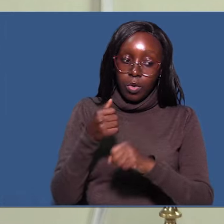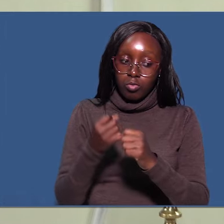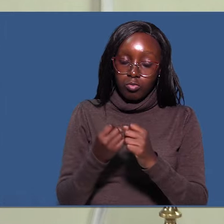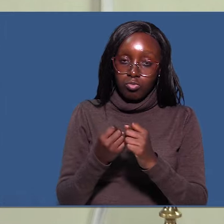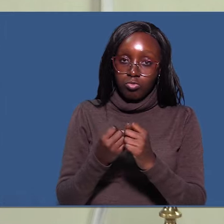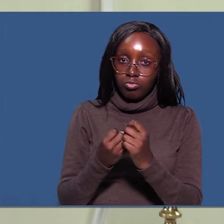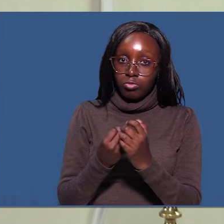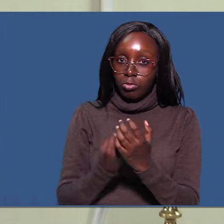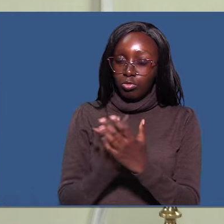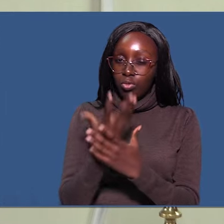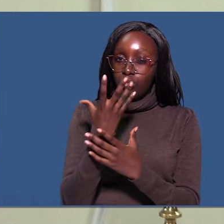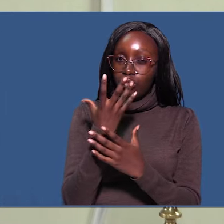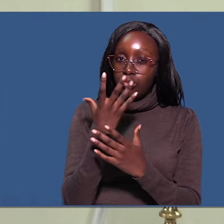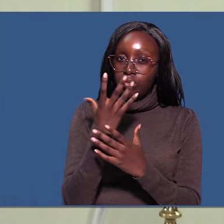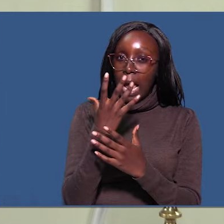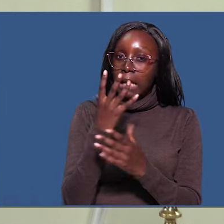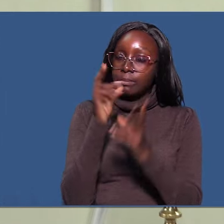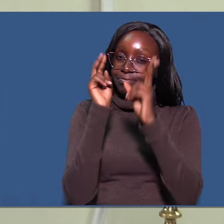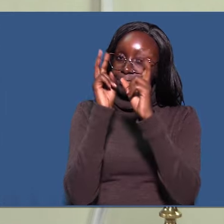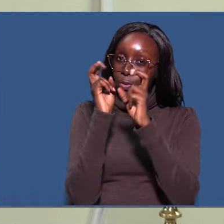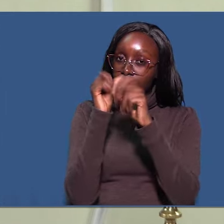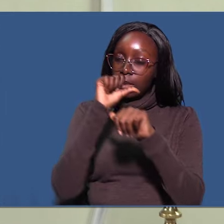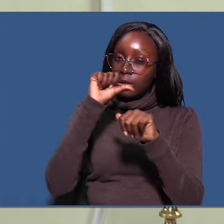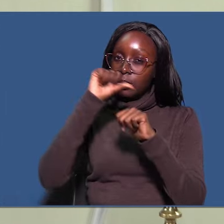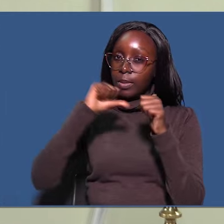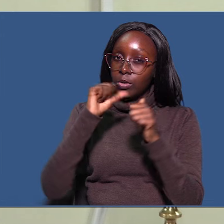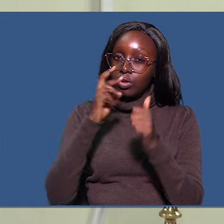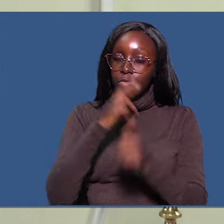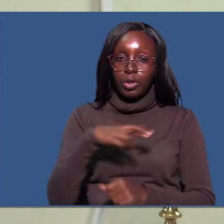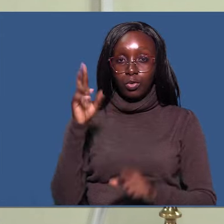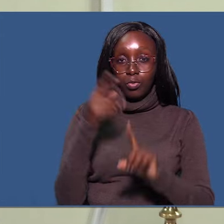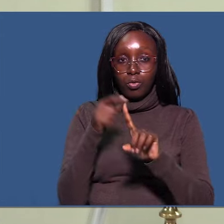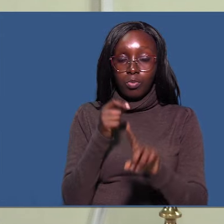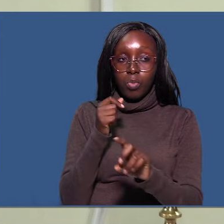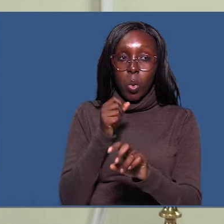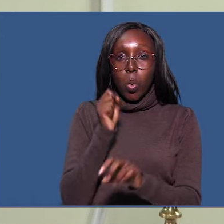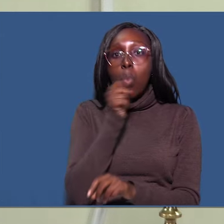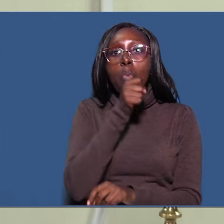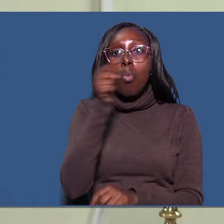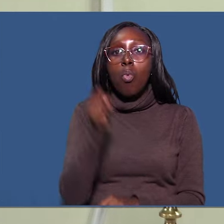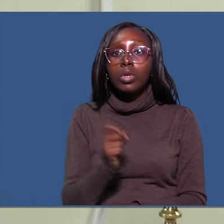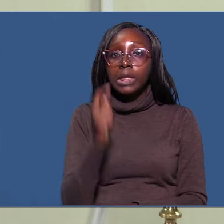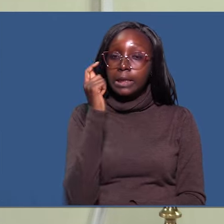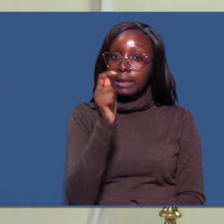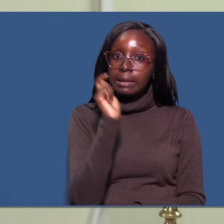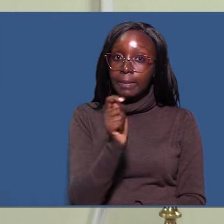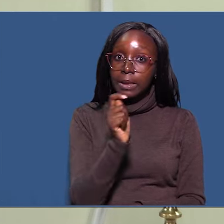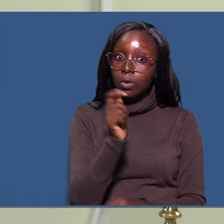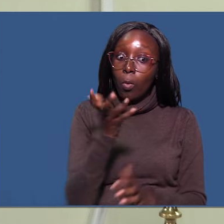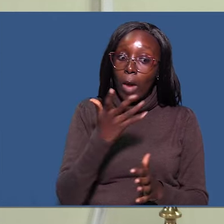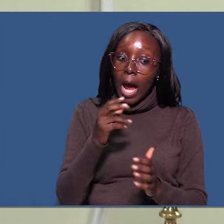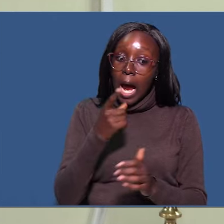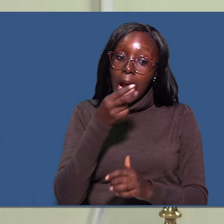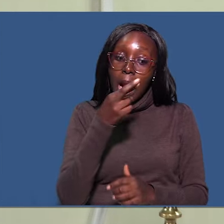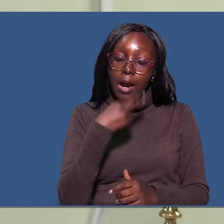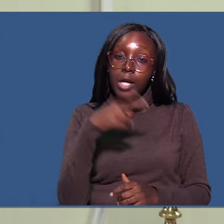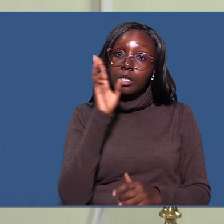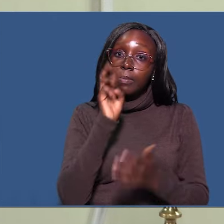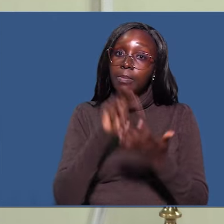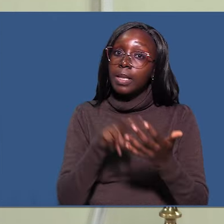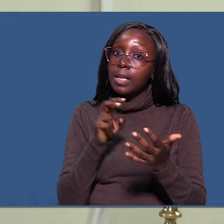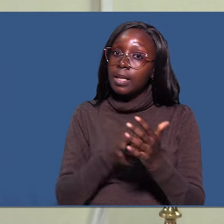this aspect or subject of righteousness from the Old Testament, where righteousness meant or